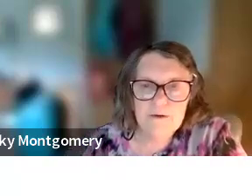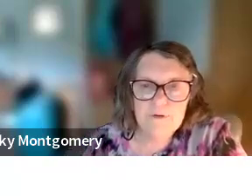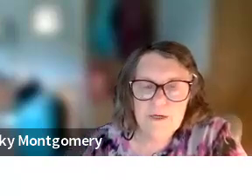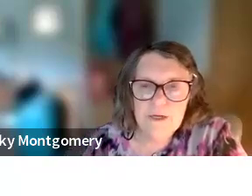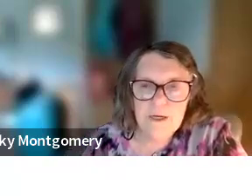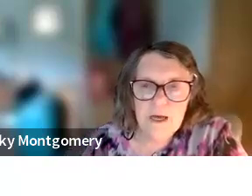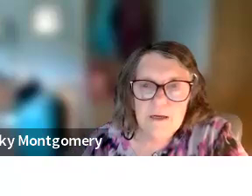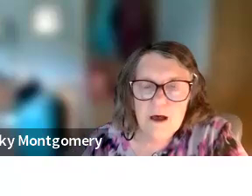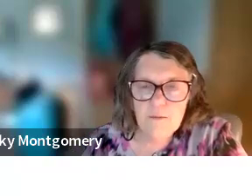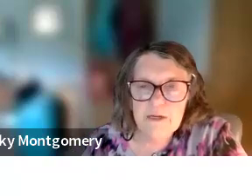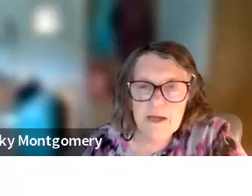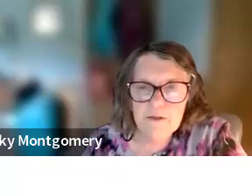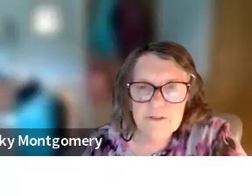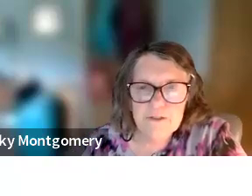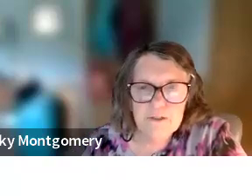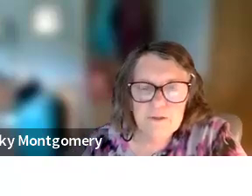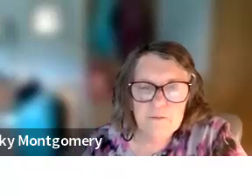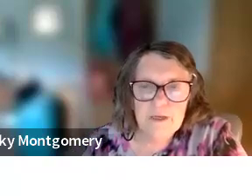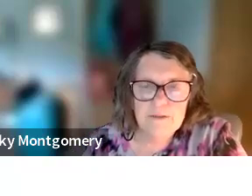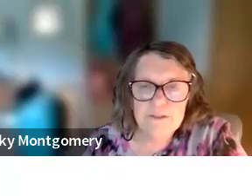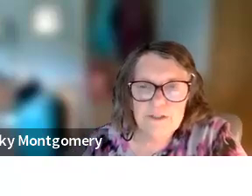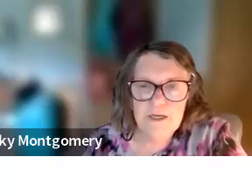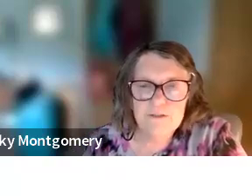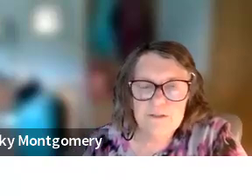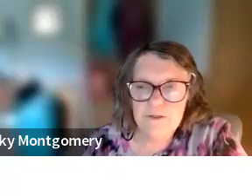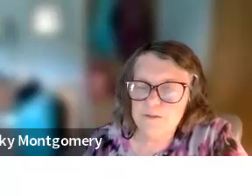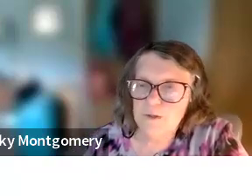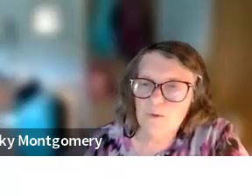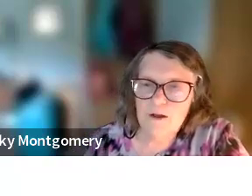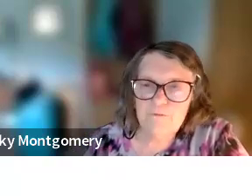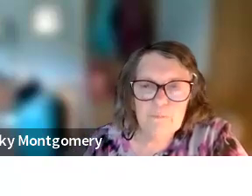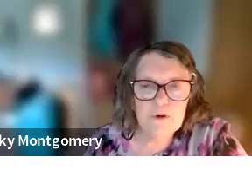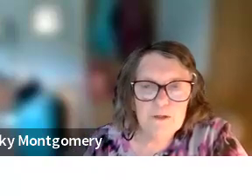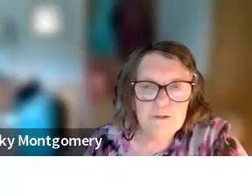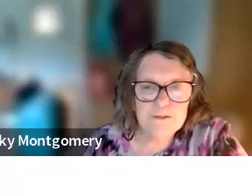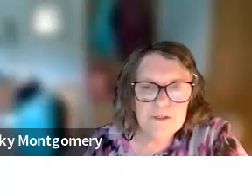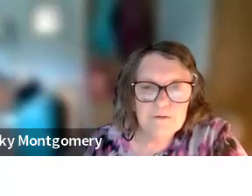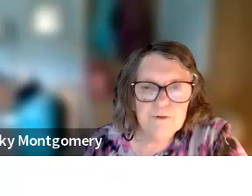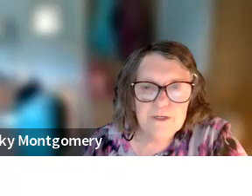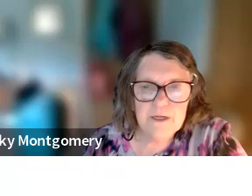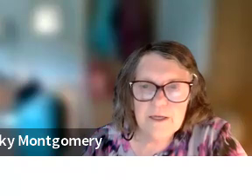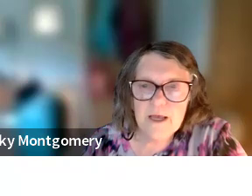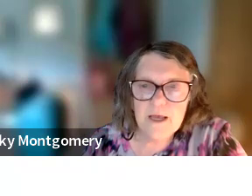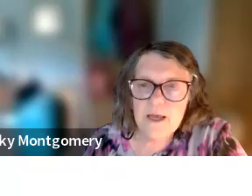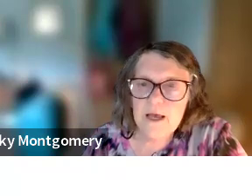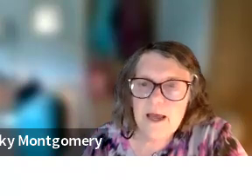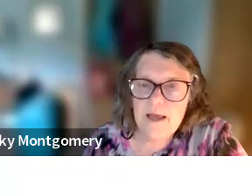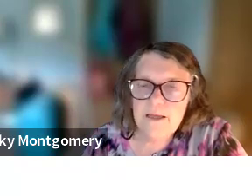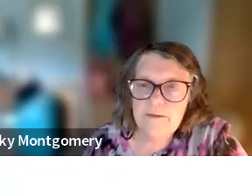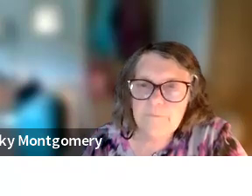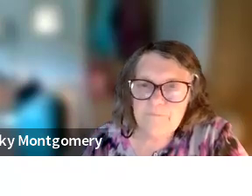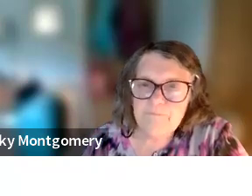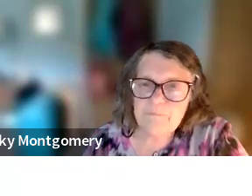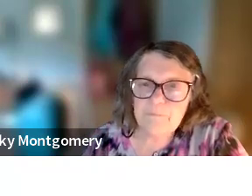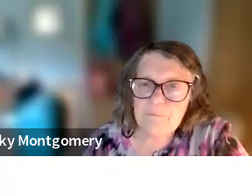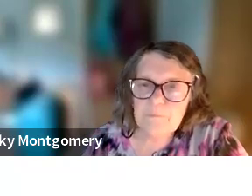you have a common health issue that makes the chainsaws arrive more closely every day,